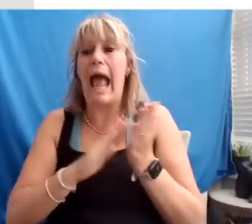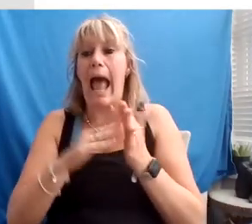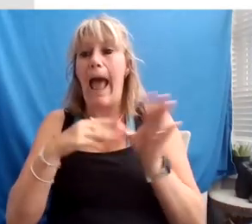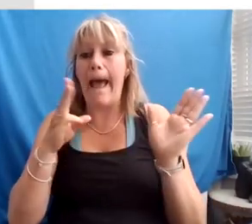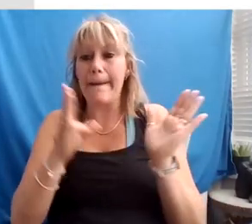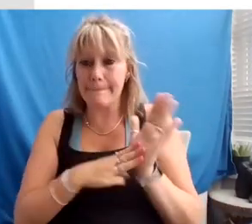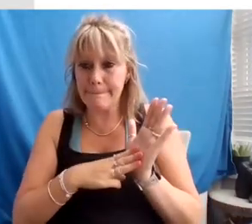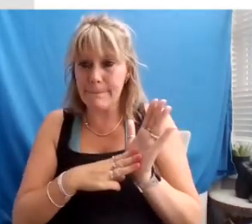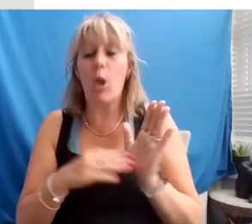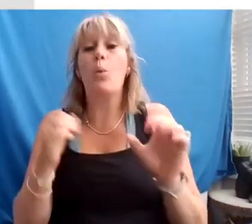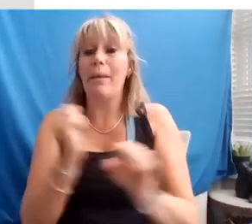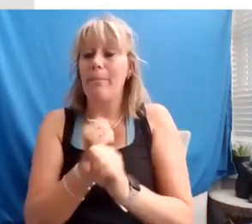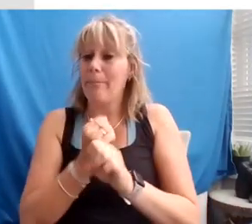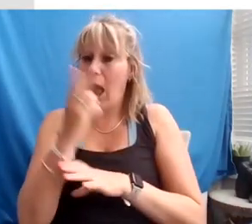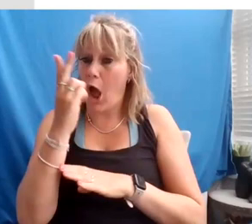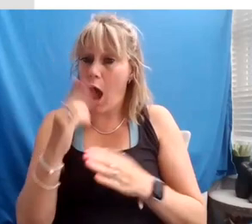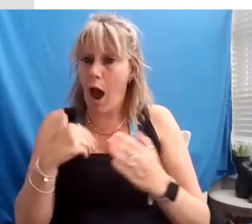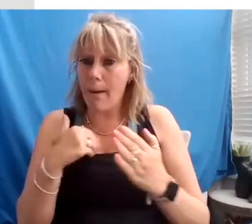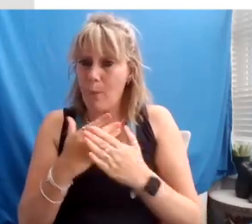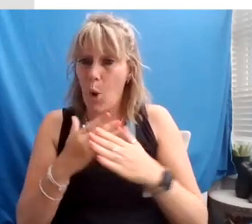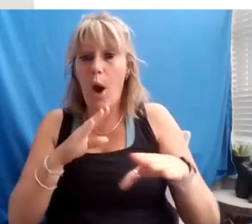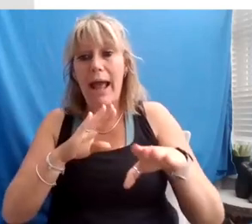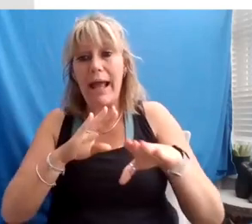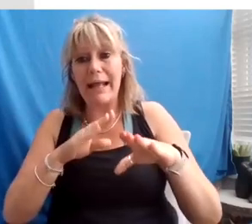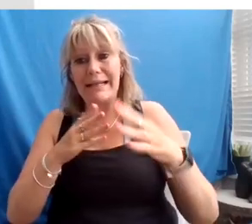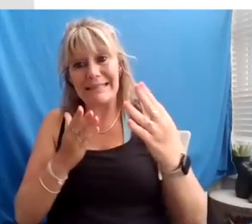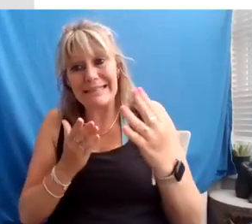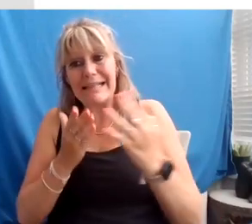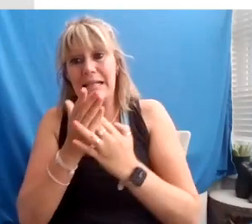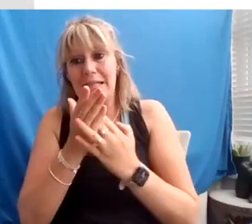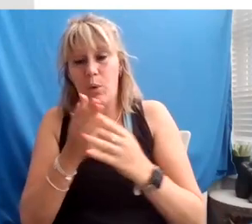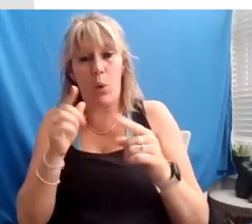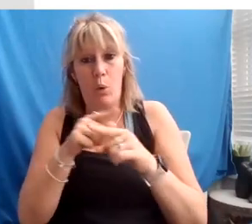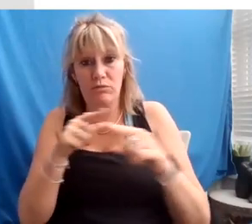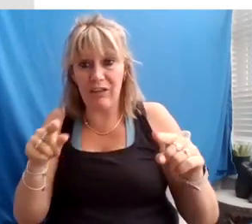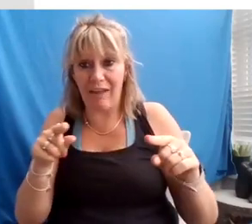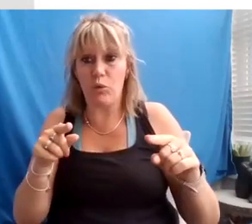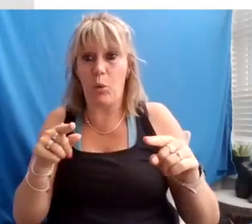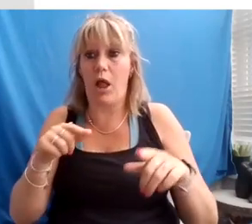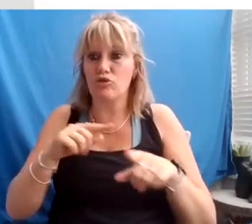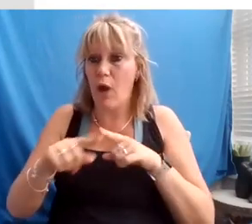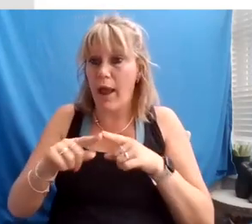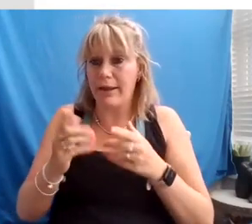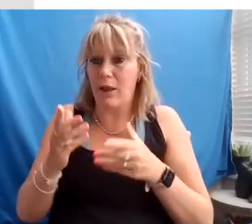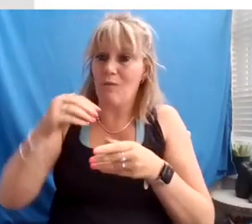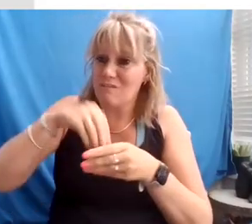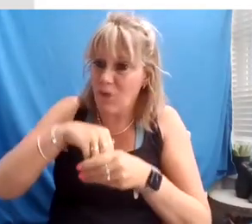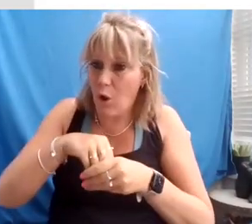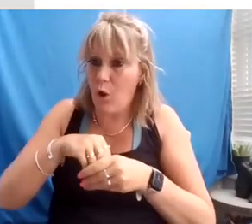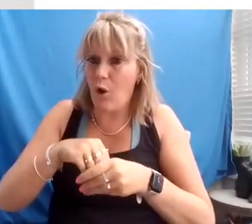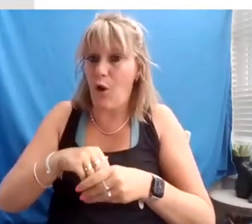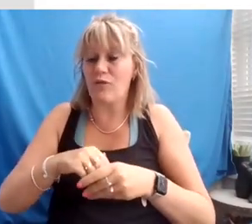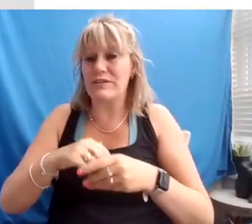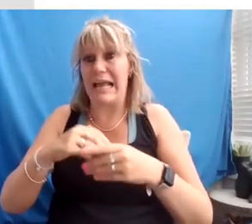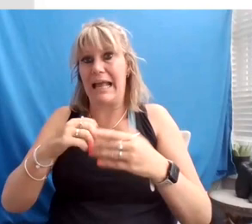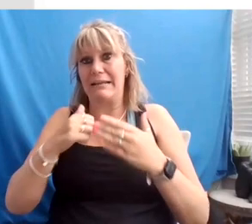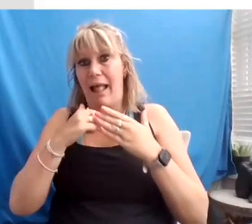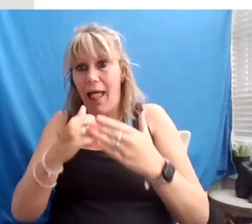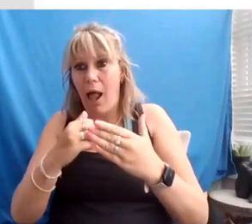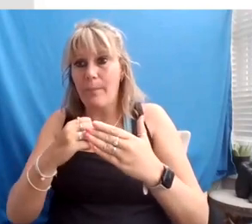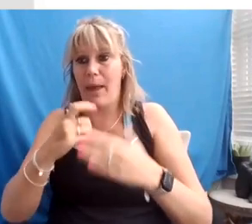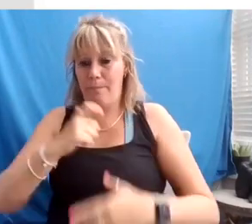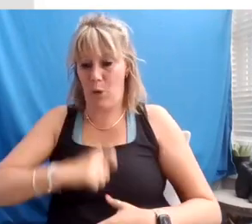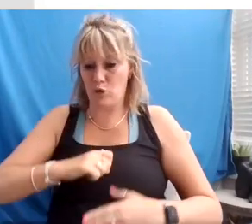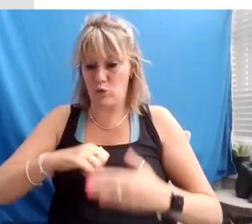accessible for everyone. We just want to get people involved and help people's help personal development, but also